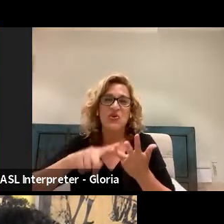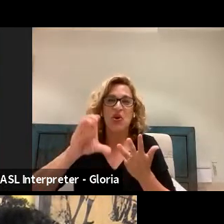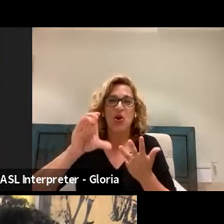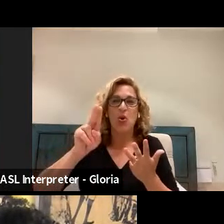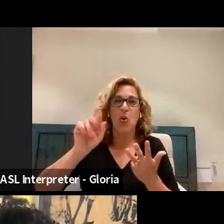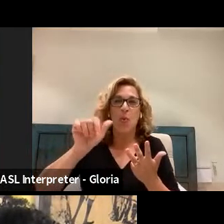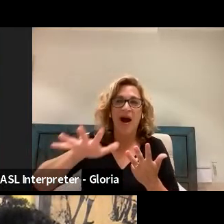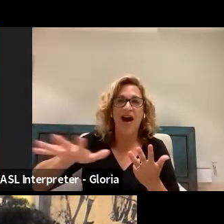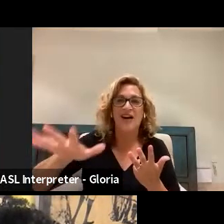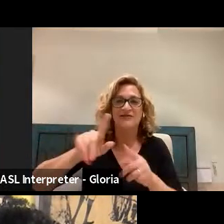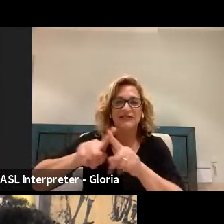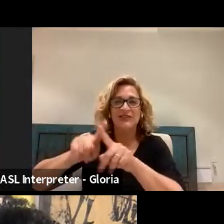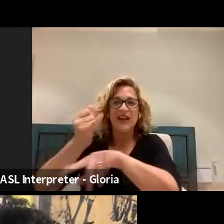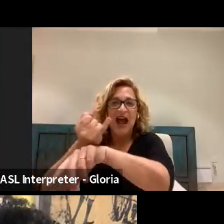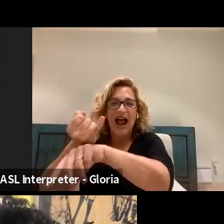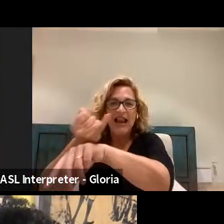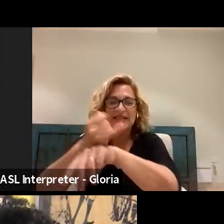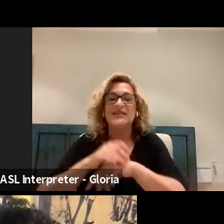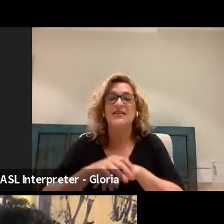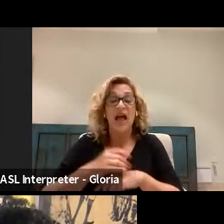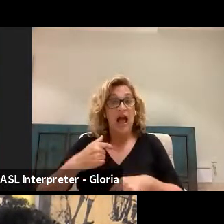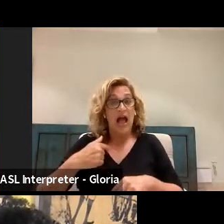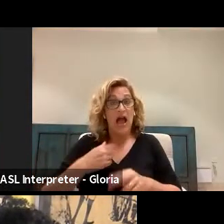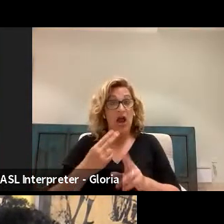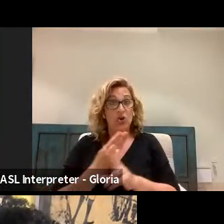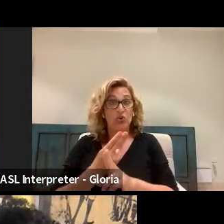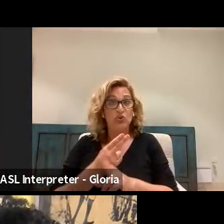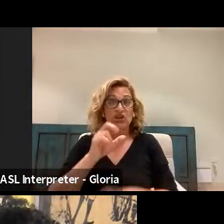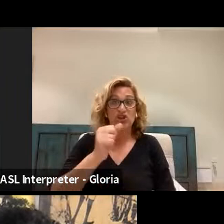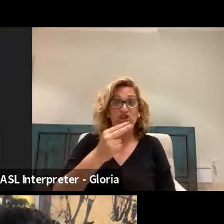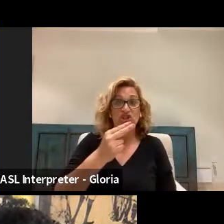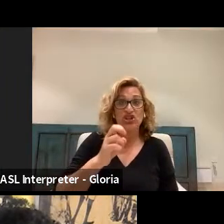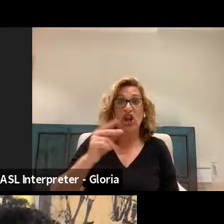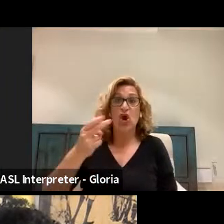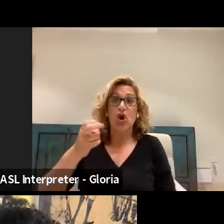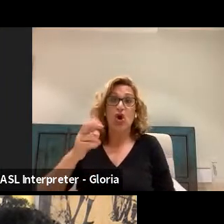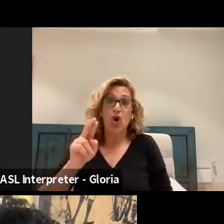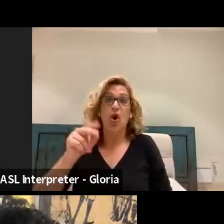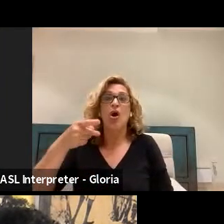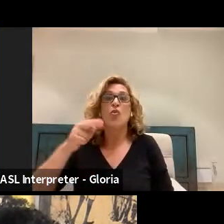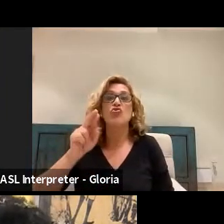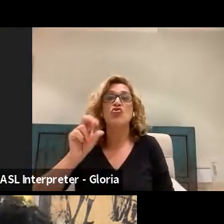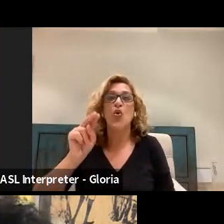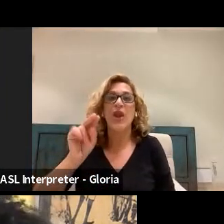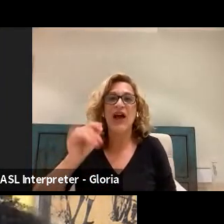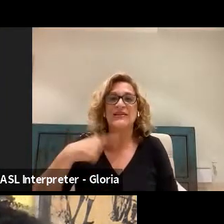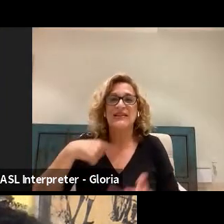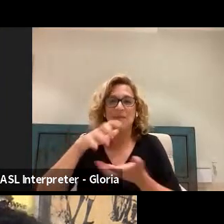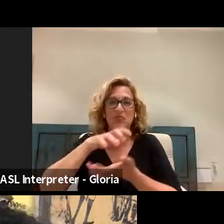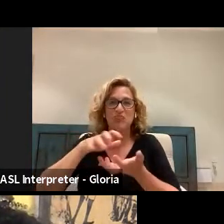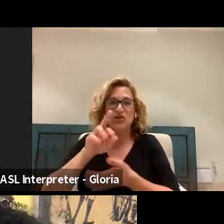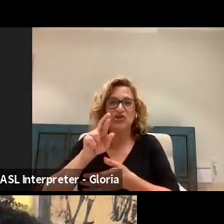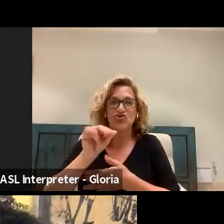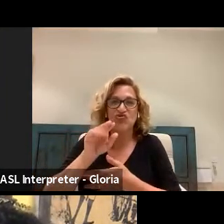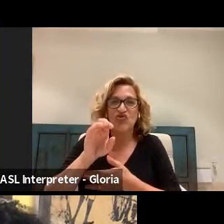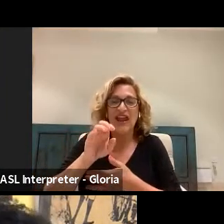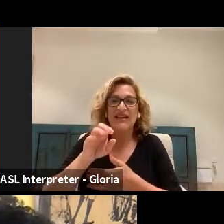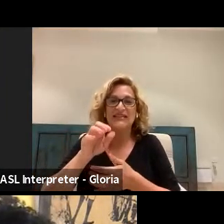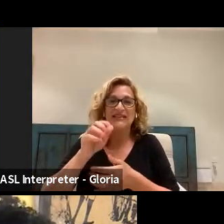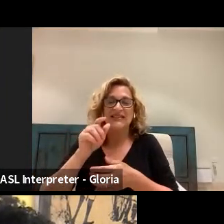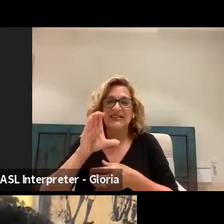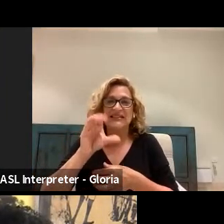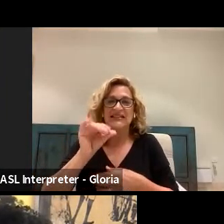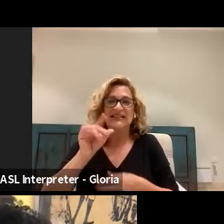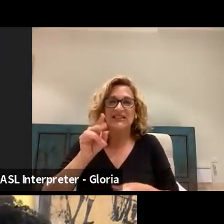Antilles Islands. I use she, her pronouns. I'm a mixed race, cisgendered woman